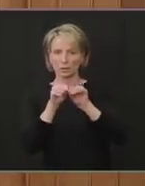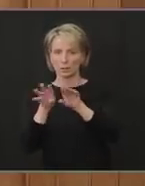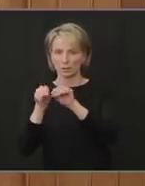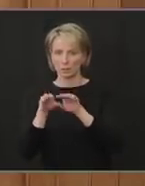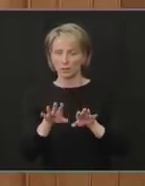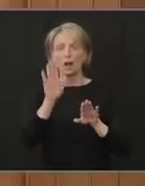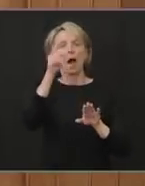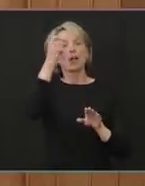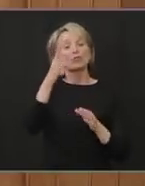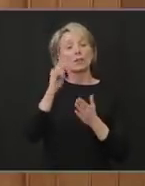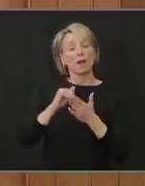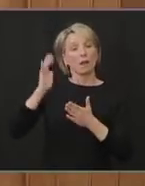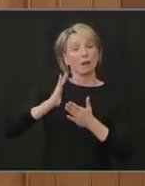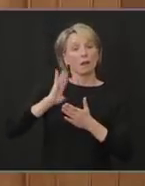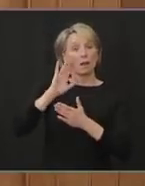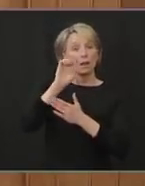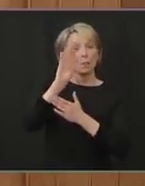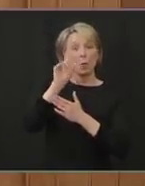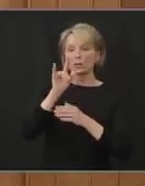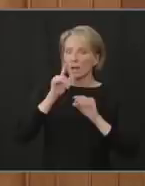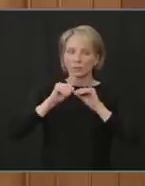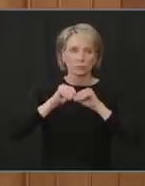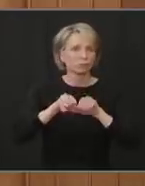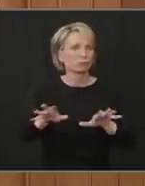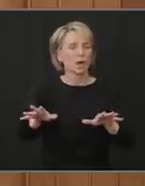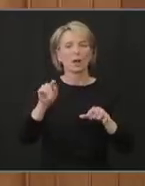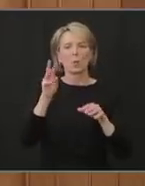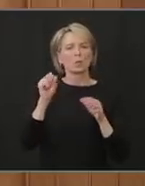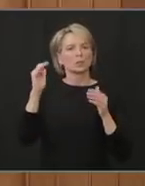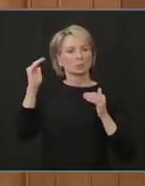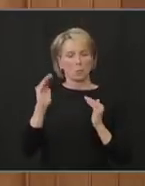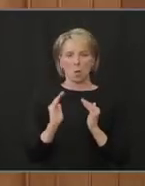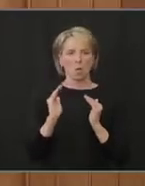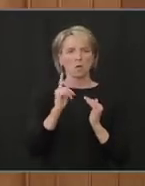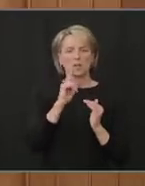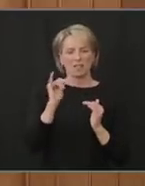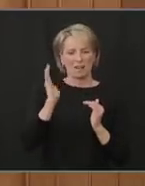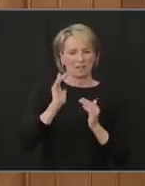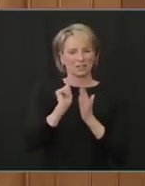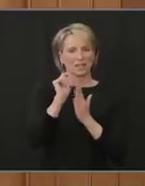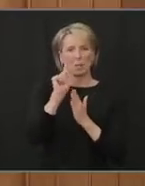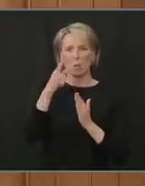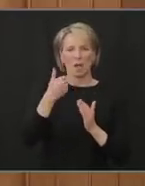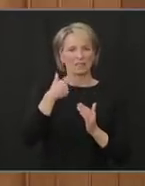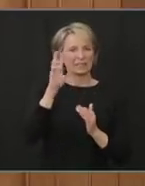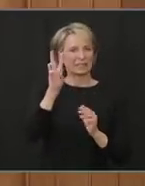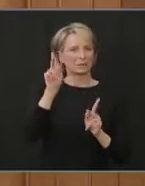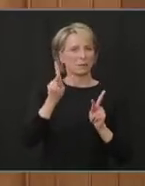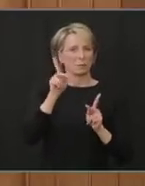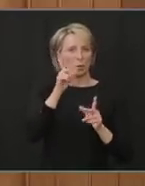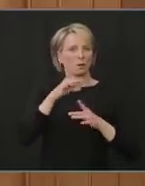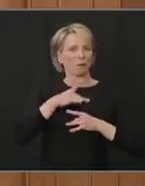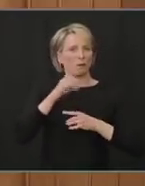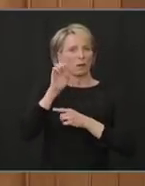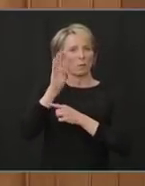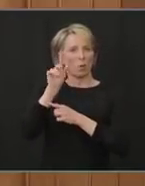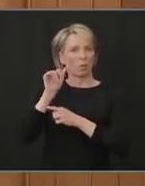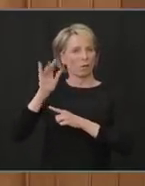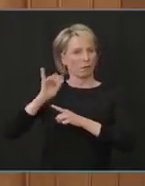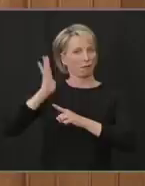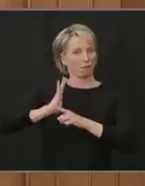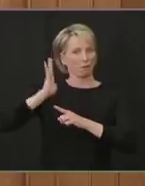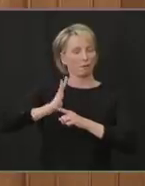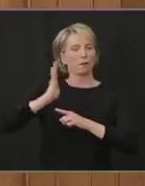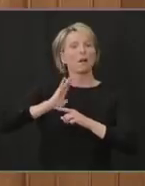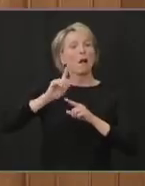very limited instance at a moment when we had less than 6 cases, but there are instances of the president using